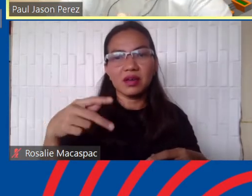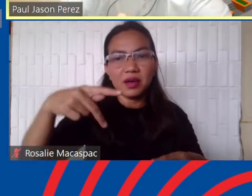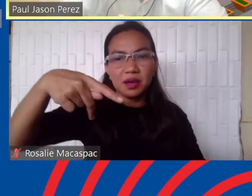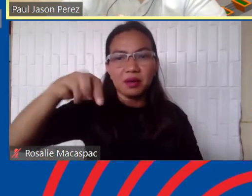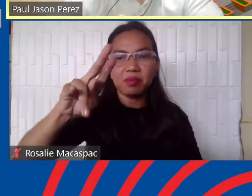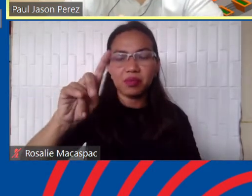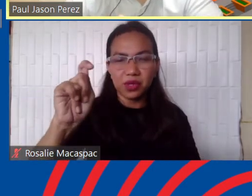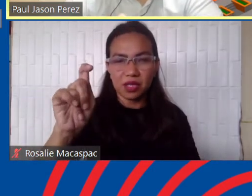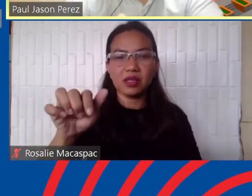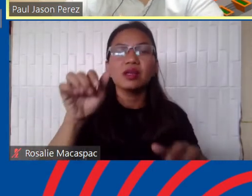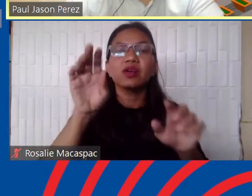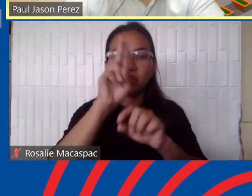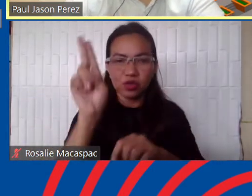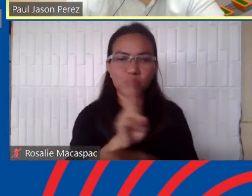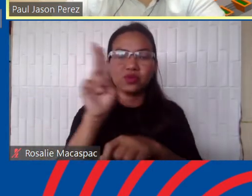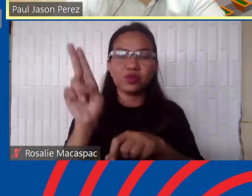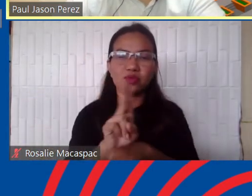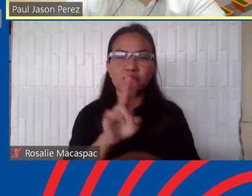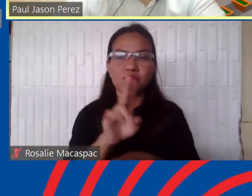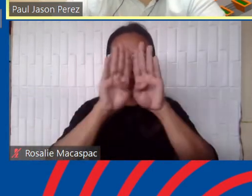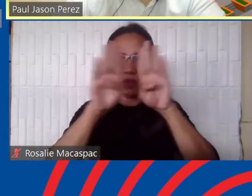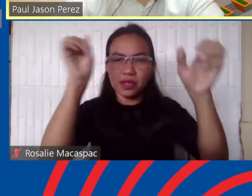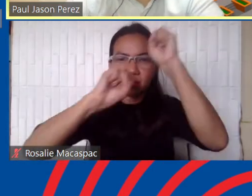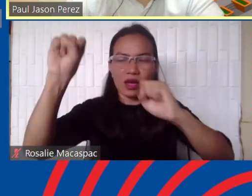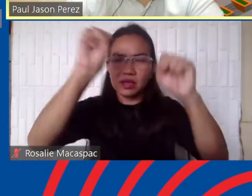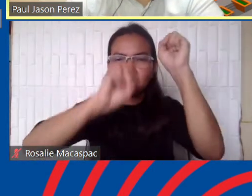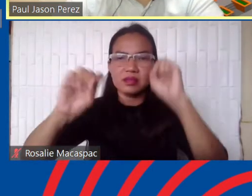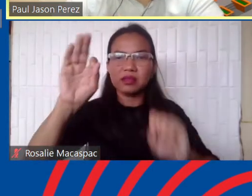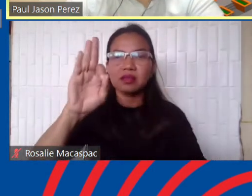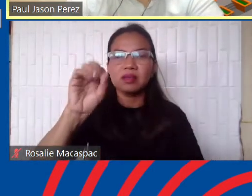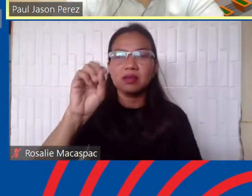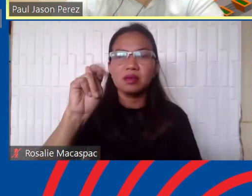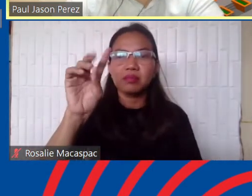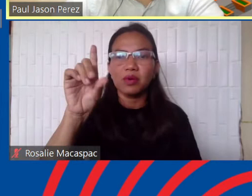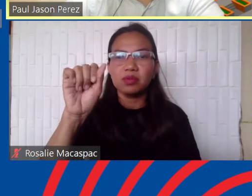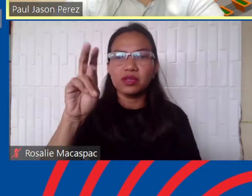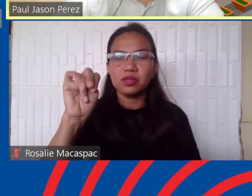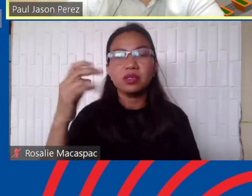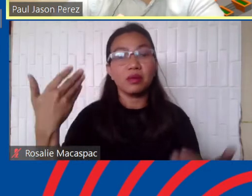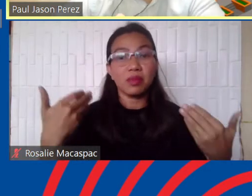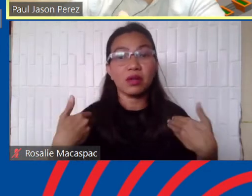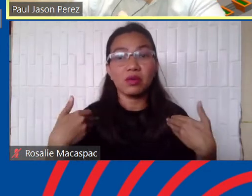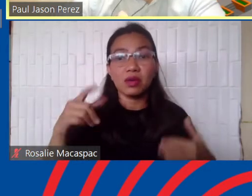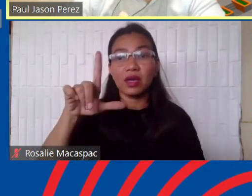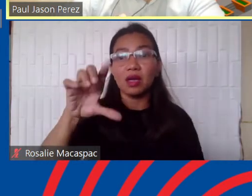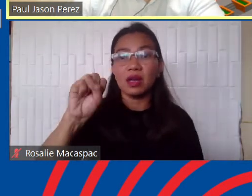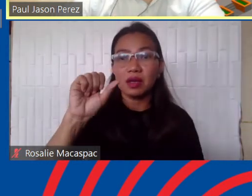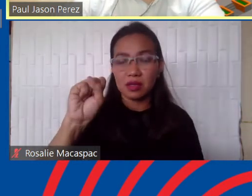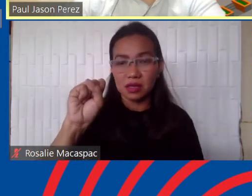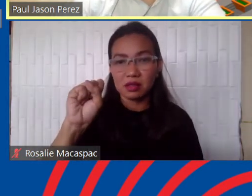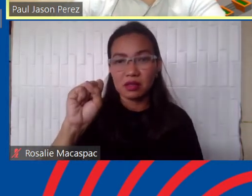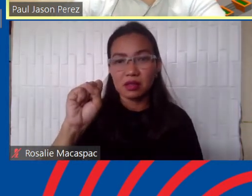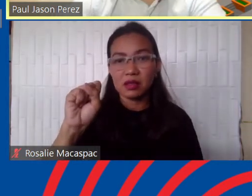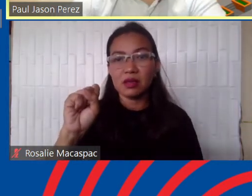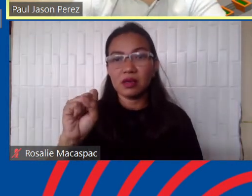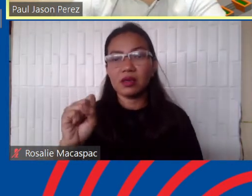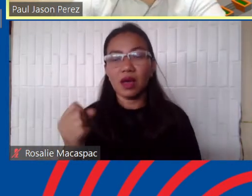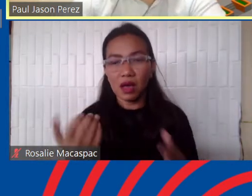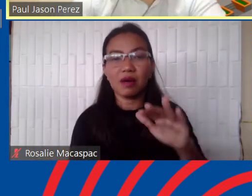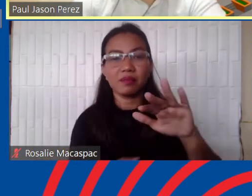Open Science Foundation. In fact, merong LIS preprint that exists within